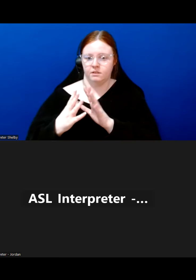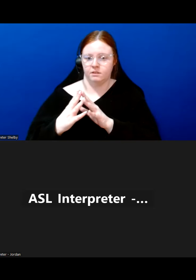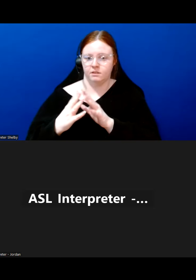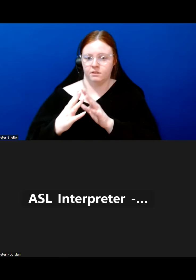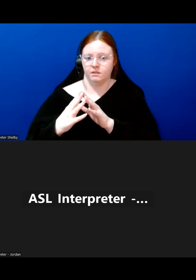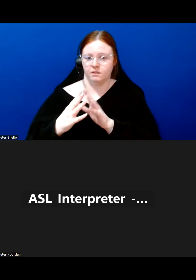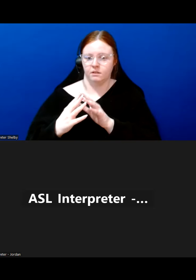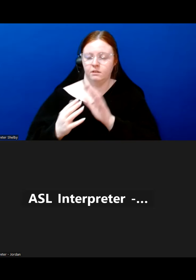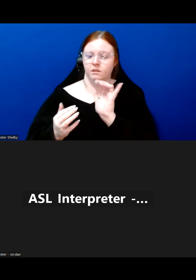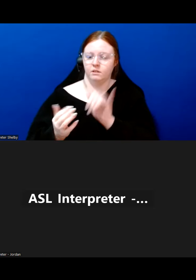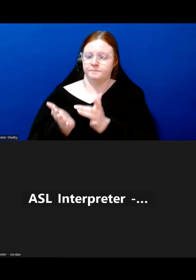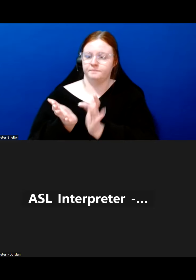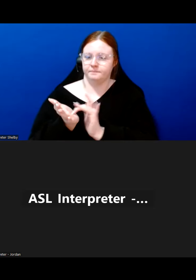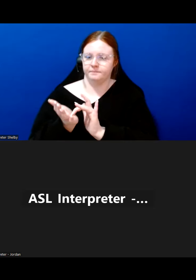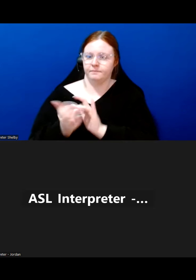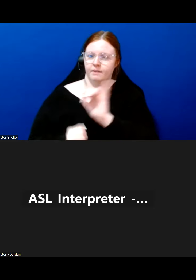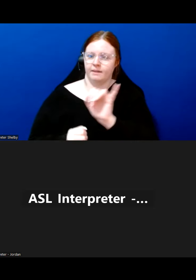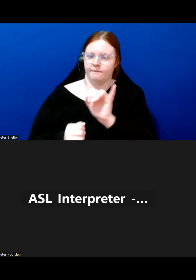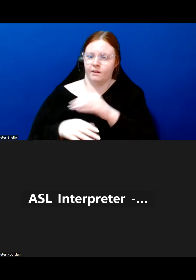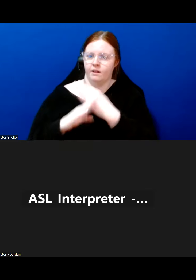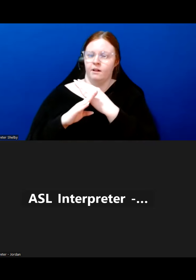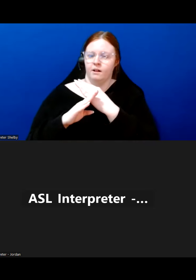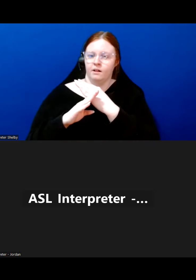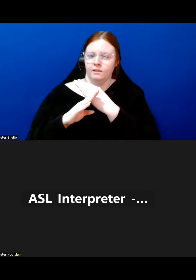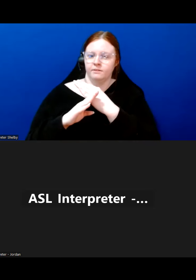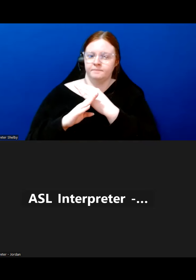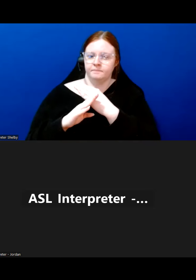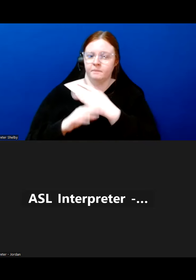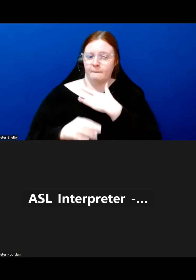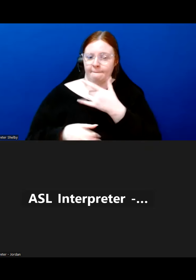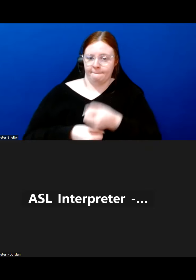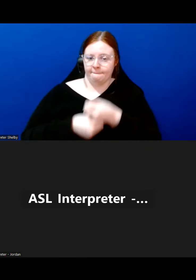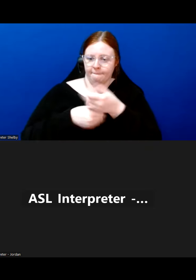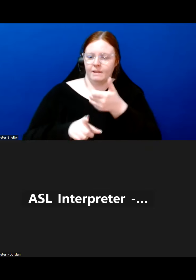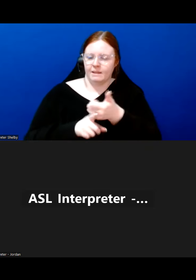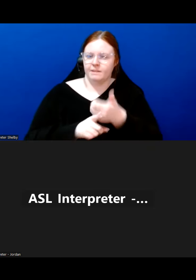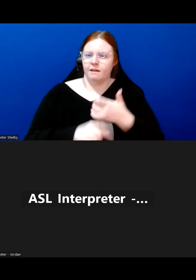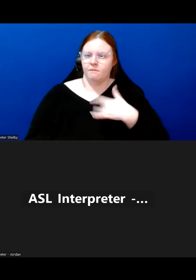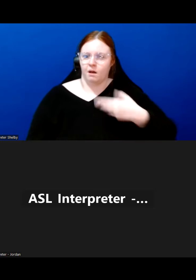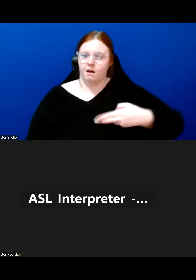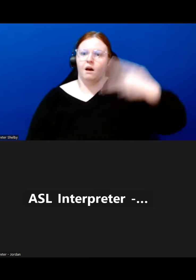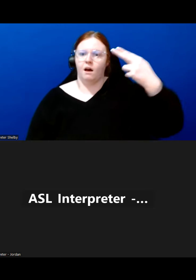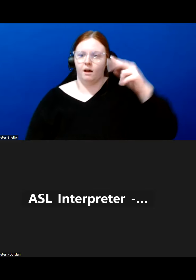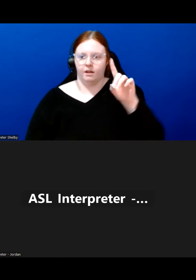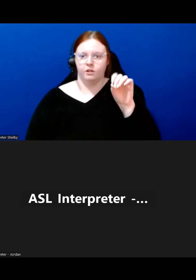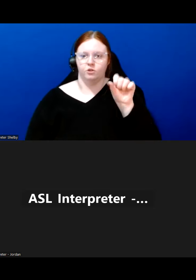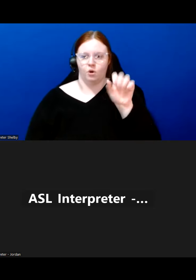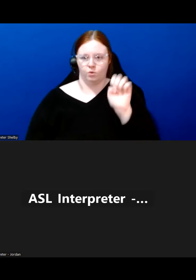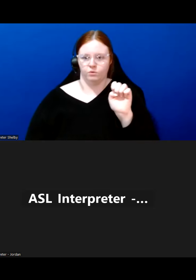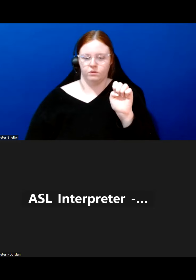antibiotics that do damage to the inner ear are usually higher doses than what you would just